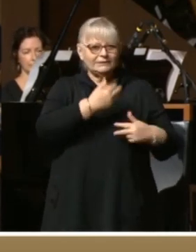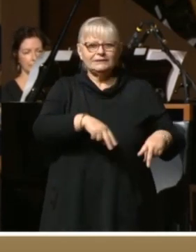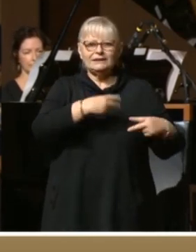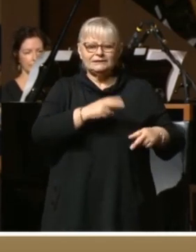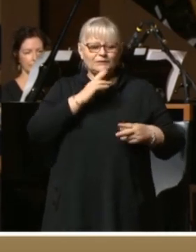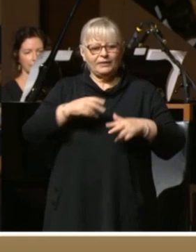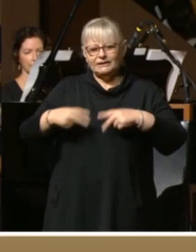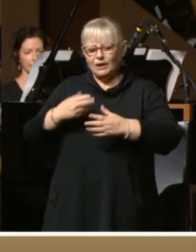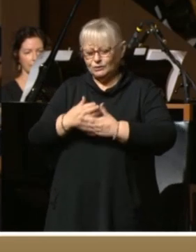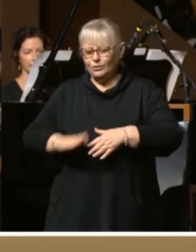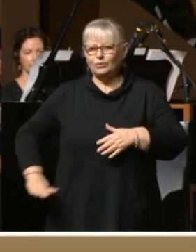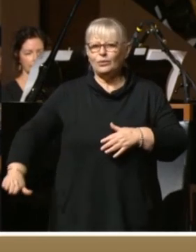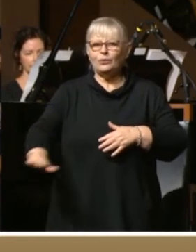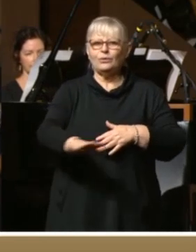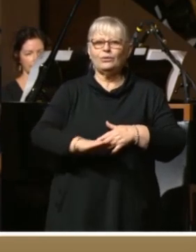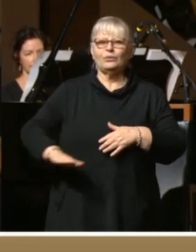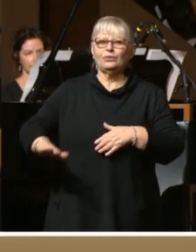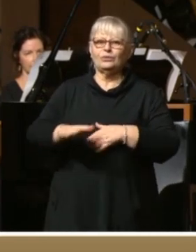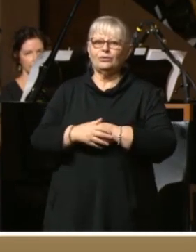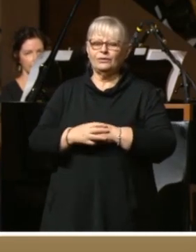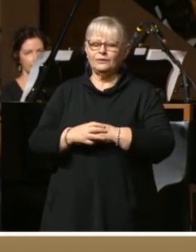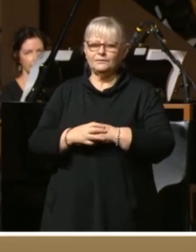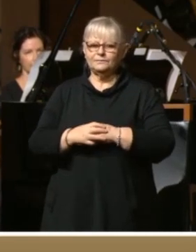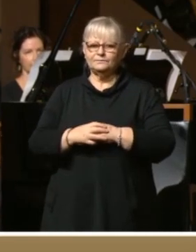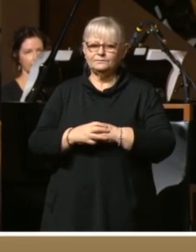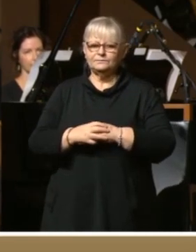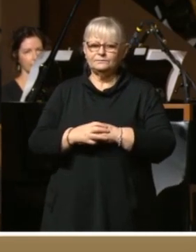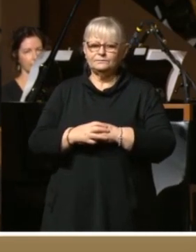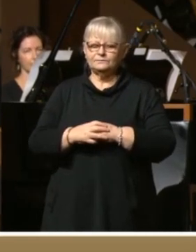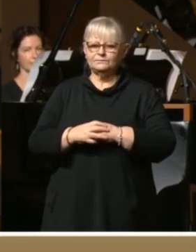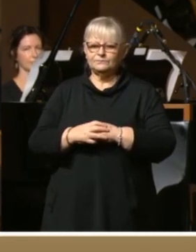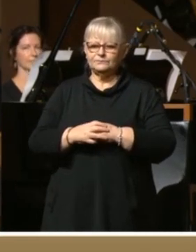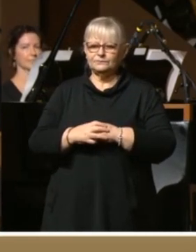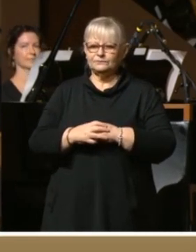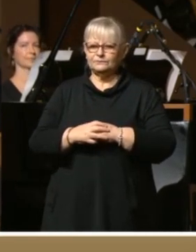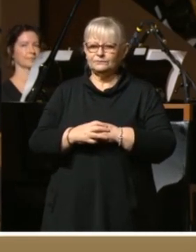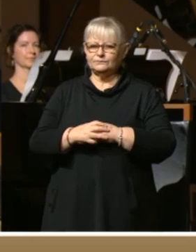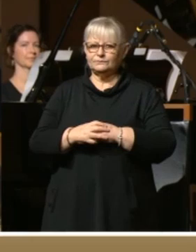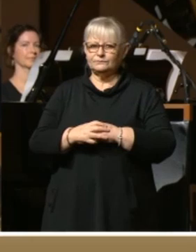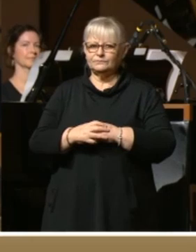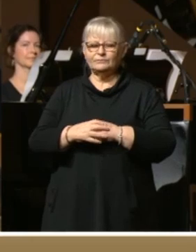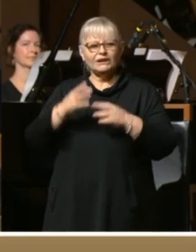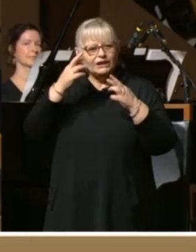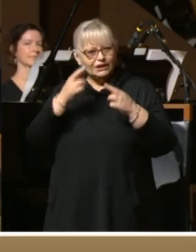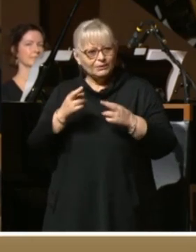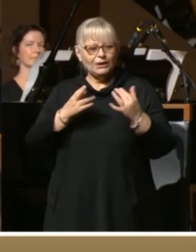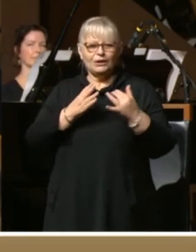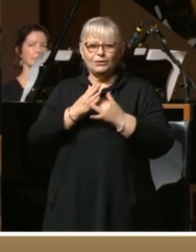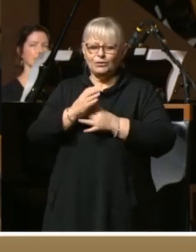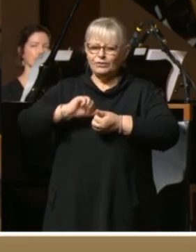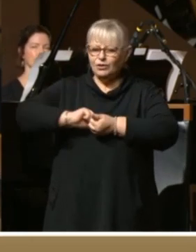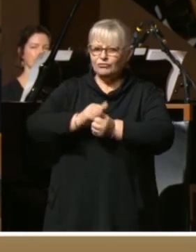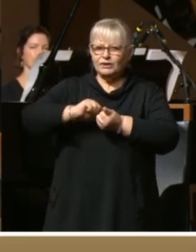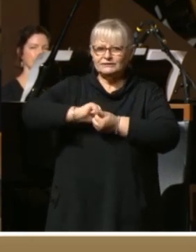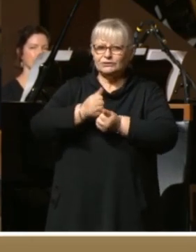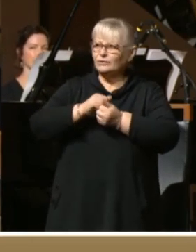Earth. Injamara Bala Bala Walam Wangadabu Murun Mandabu Bamu Yugura Gambira. Respect is in the grinding stones and the